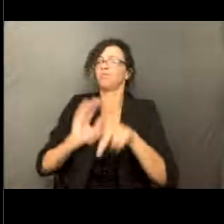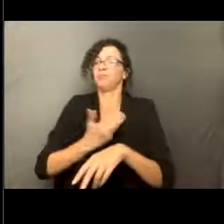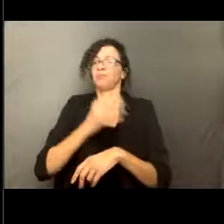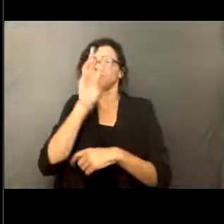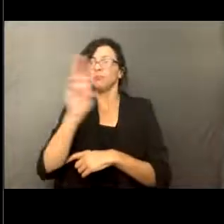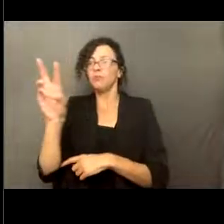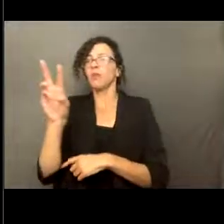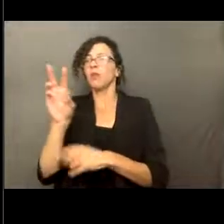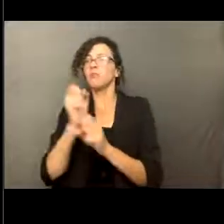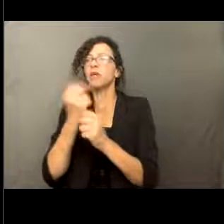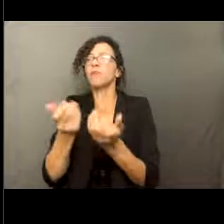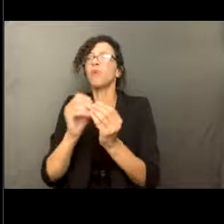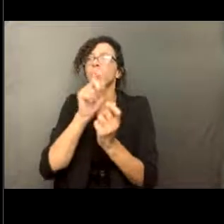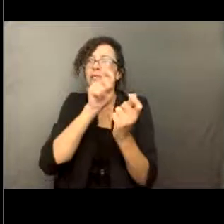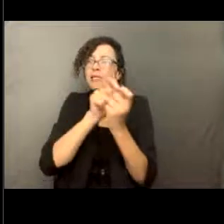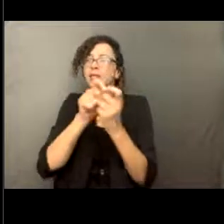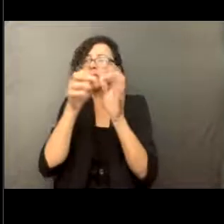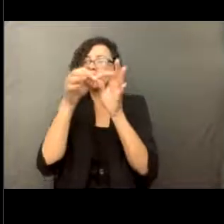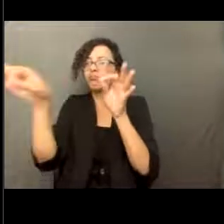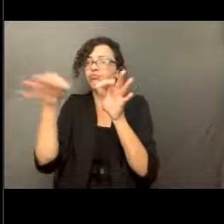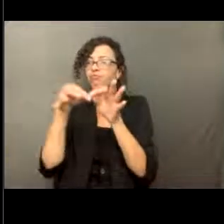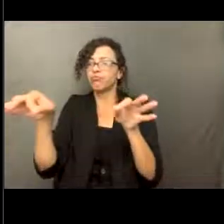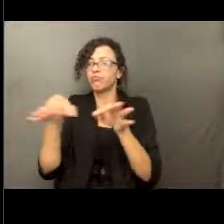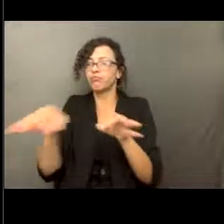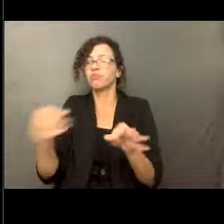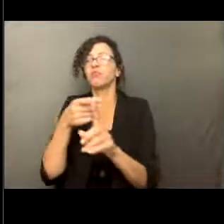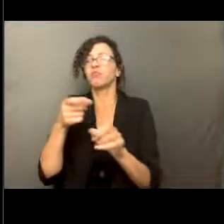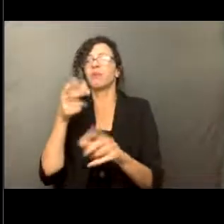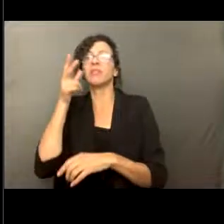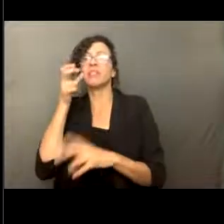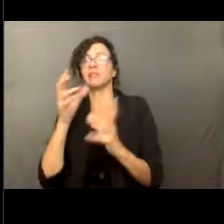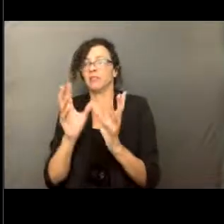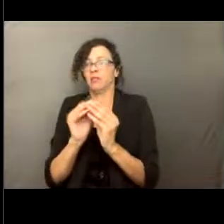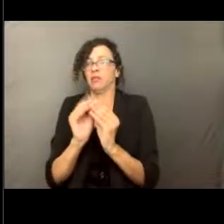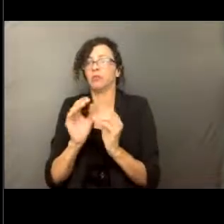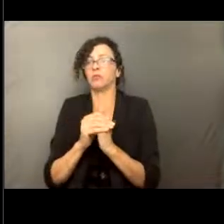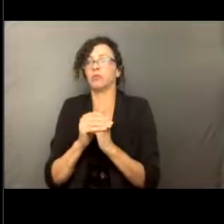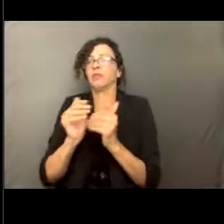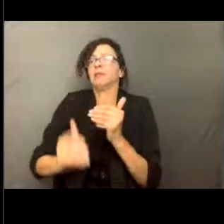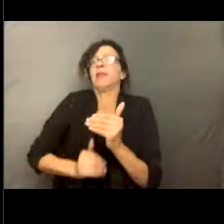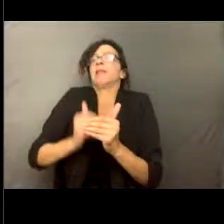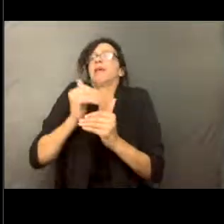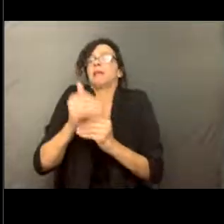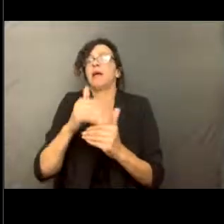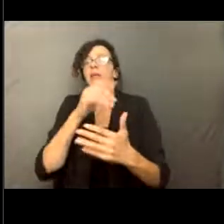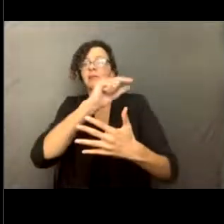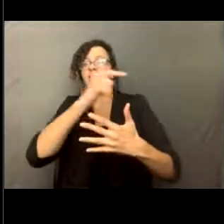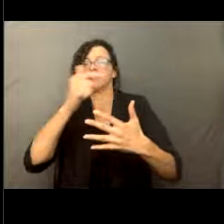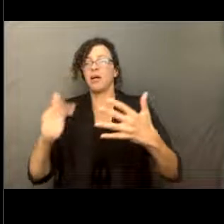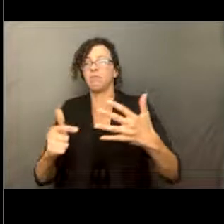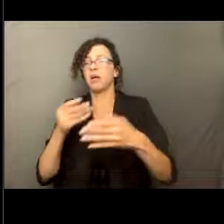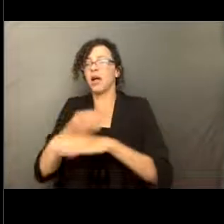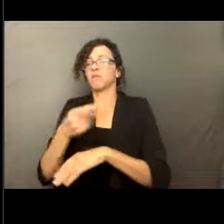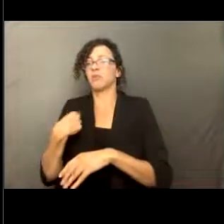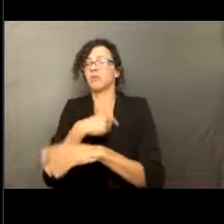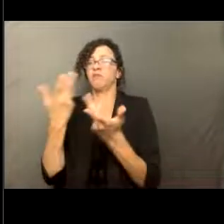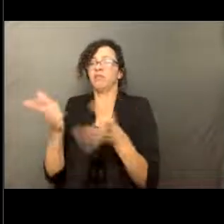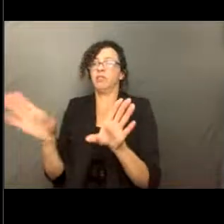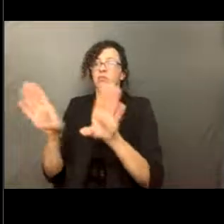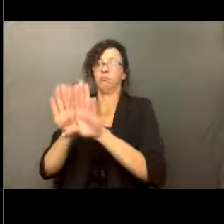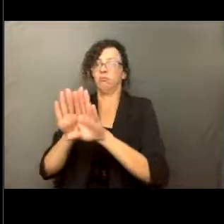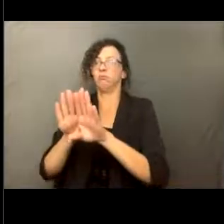that listening session. Our next steps for these listening sessions, since we just wrapped that, is moving towards a fall release of the